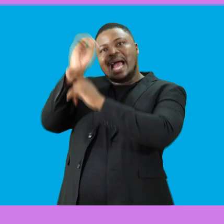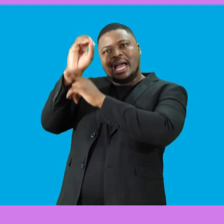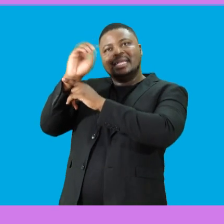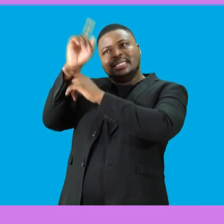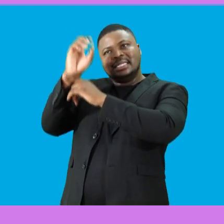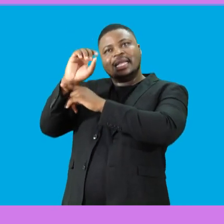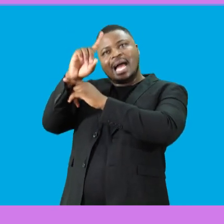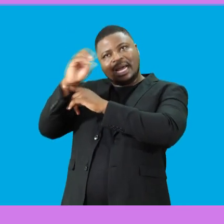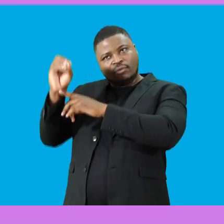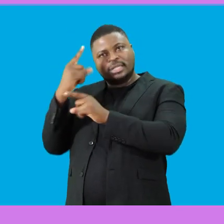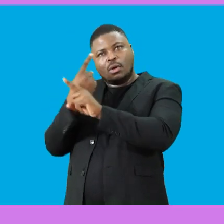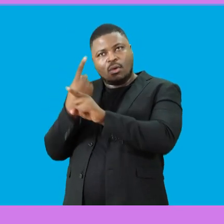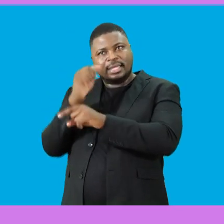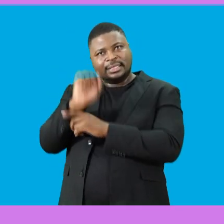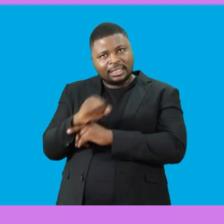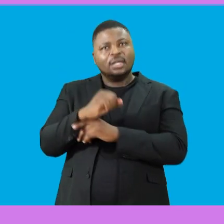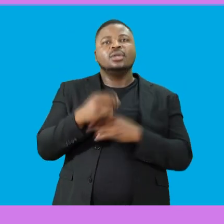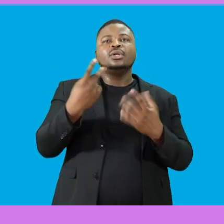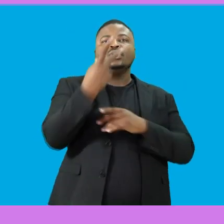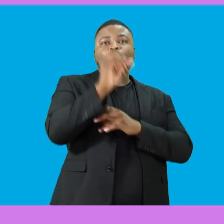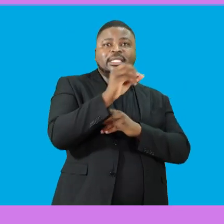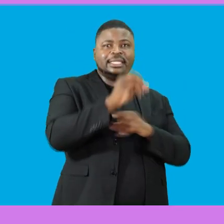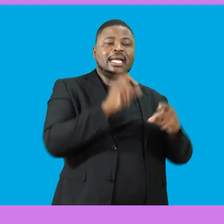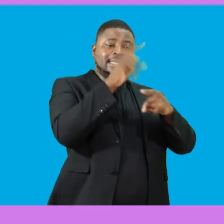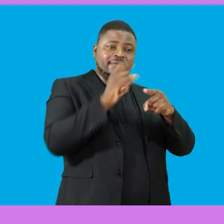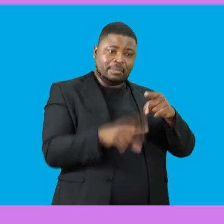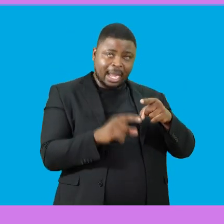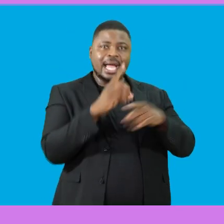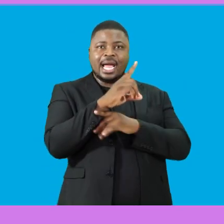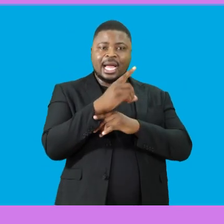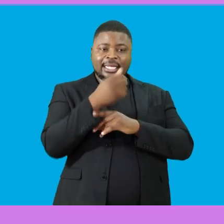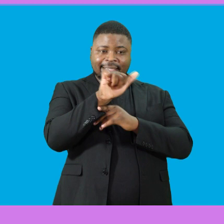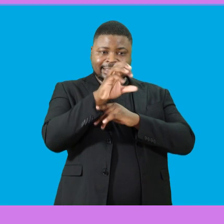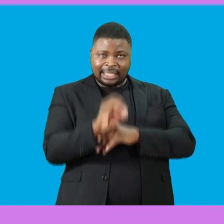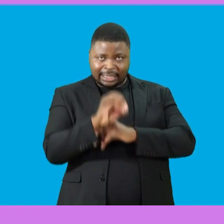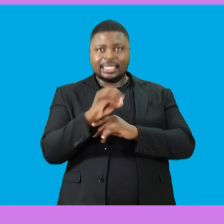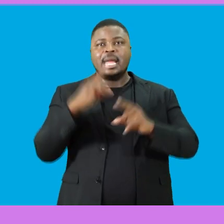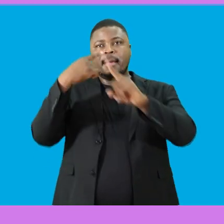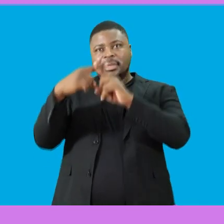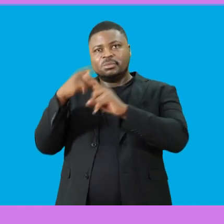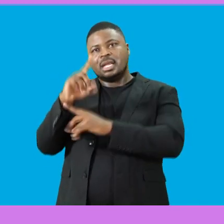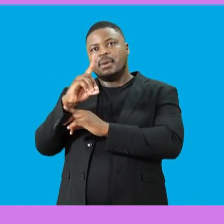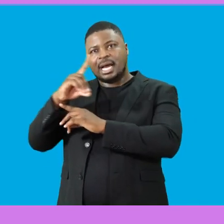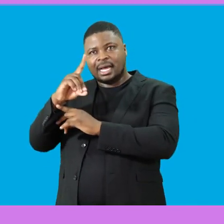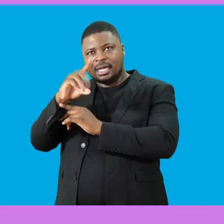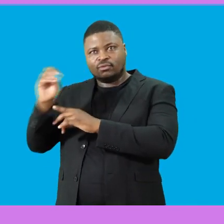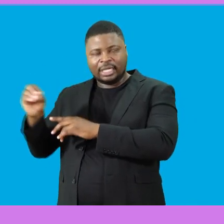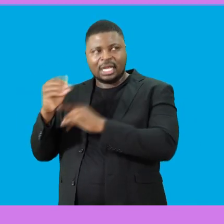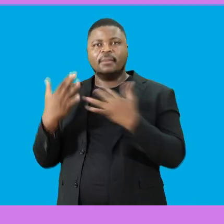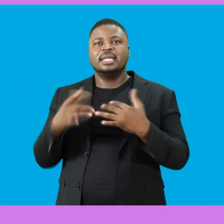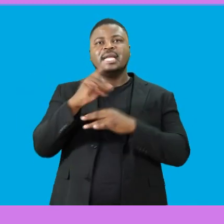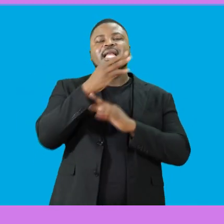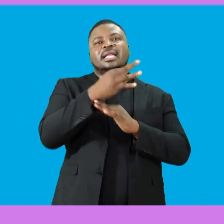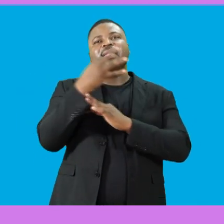divided by 60? 20 divided by 60 multiplied by 100. So we had